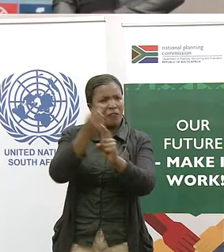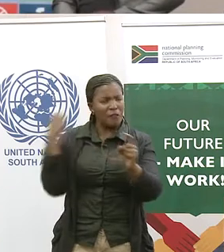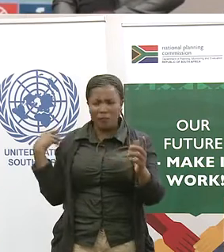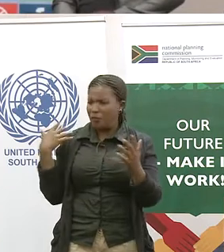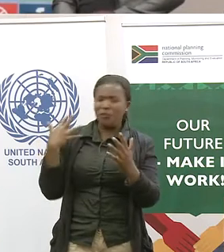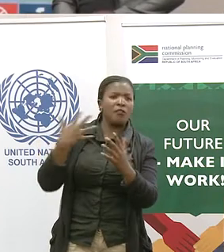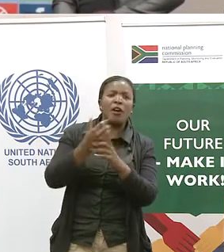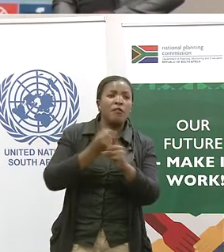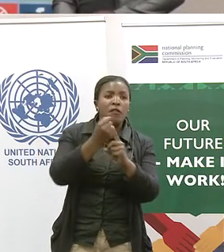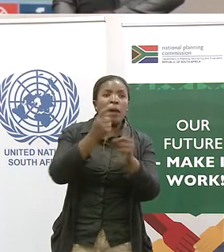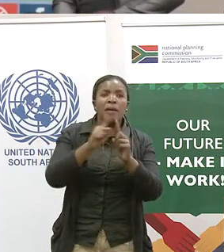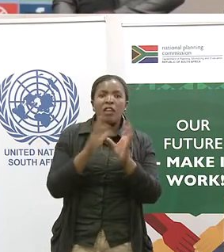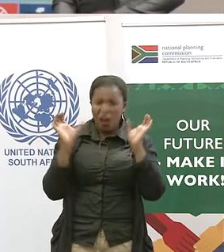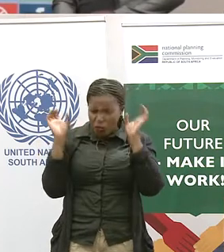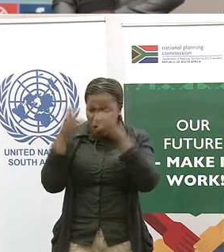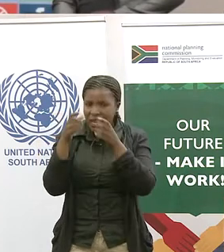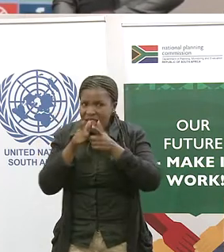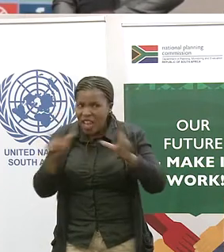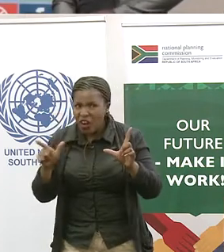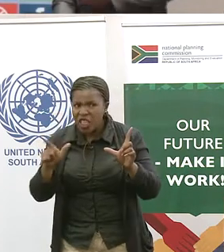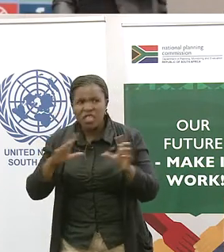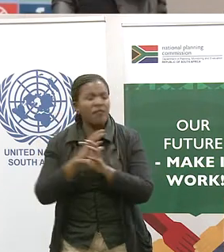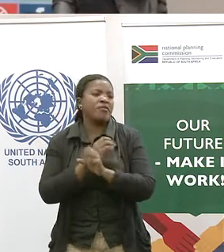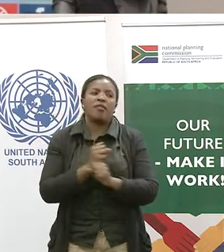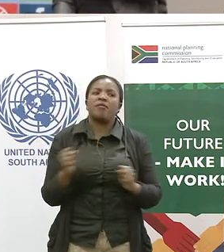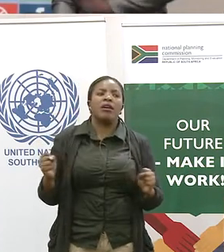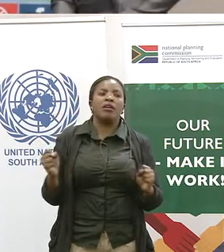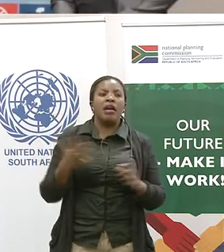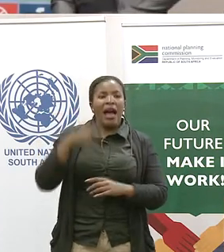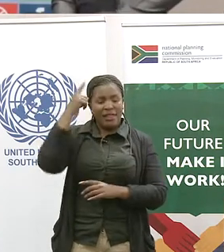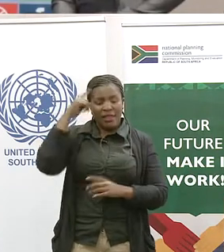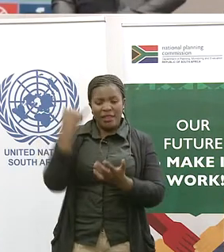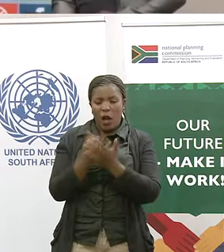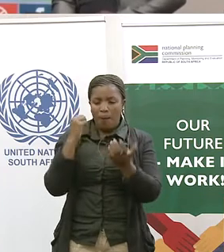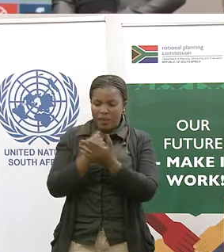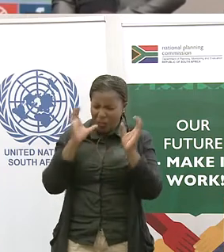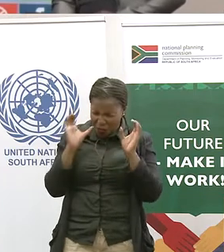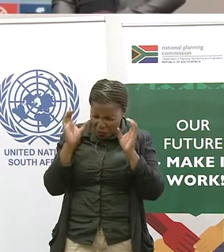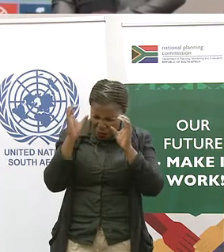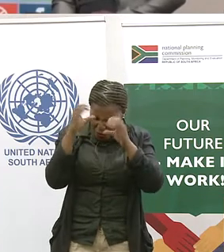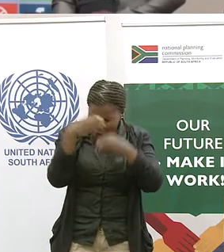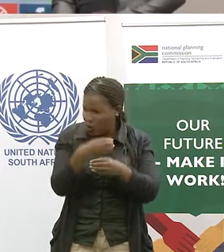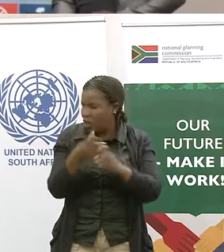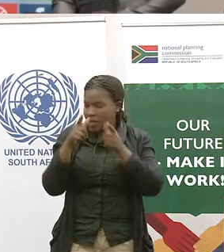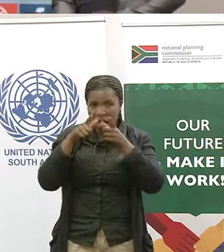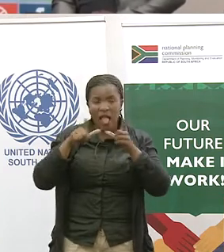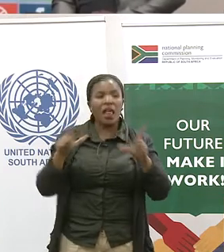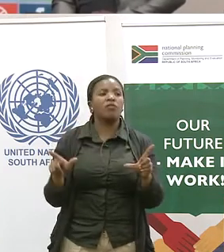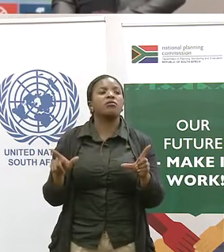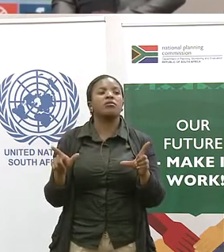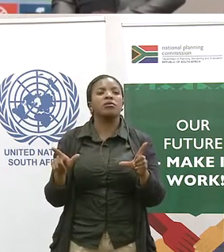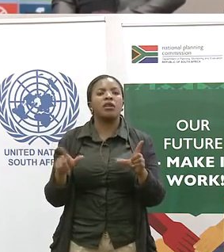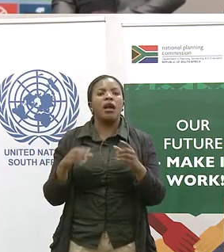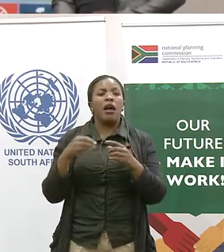And I think now it's time to really look into the language, which refers to what the Justice spoke about